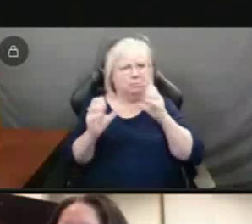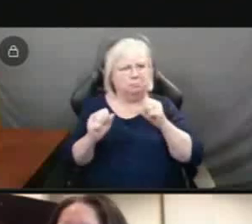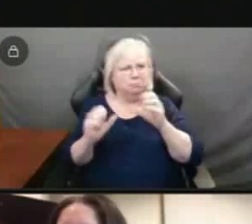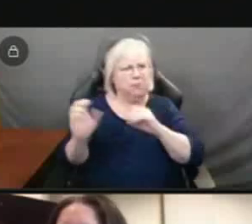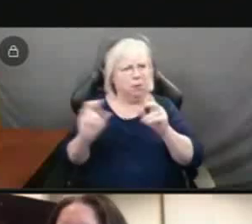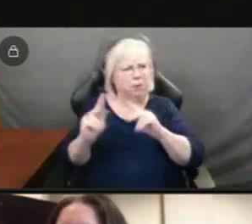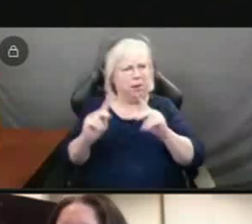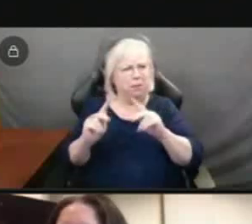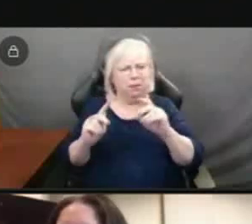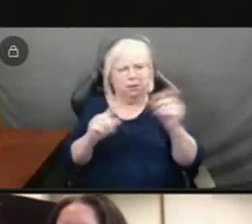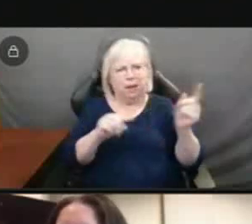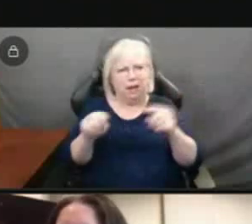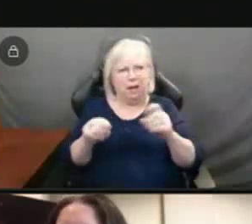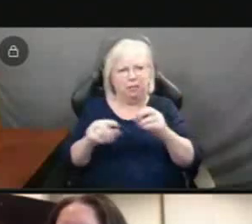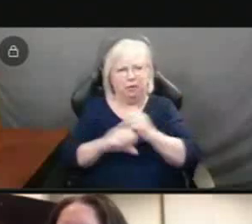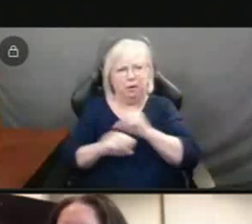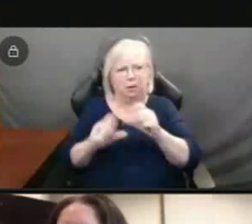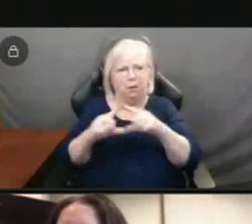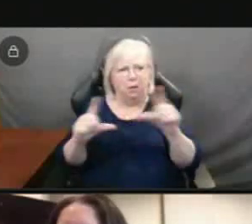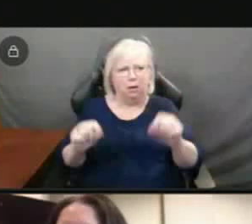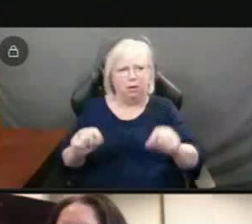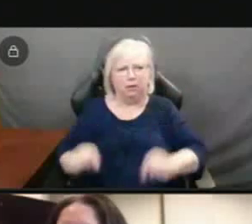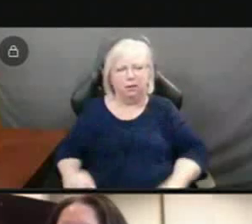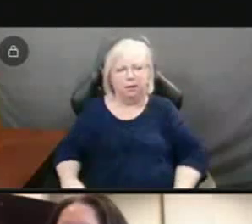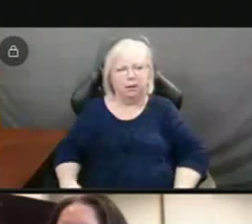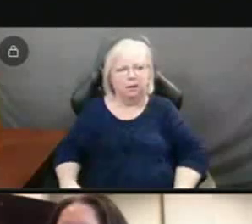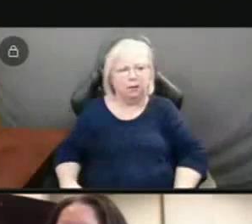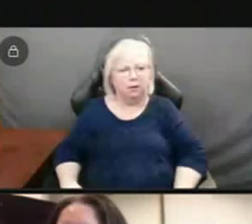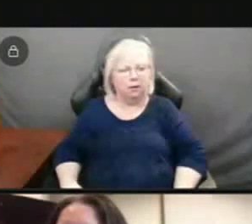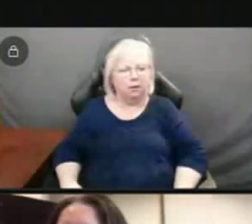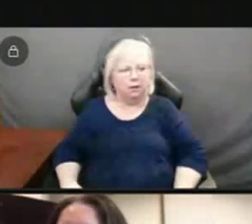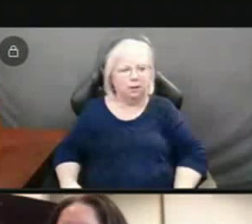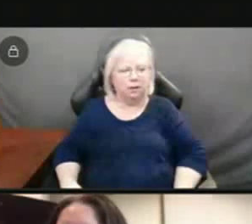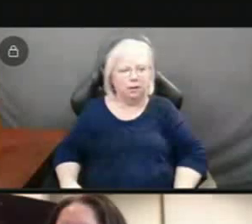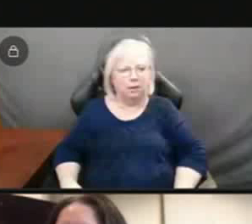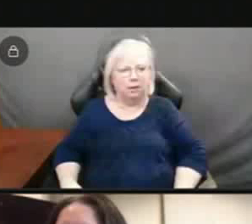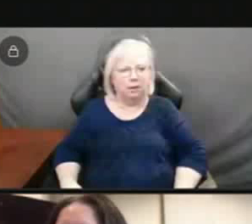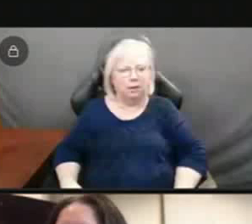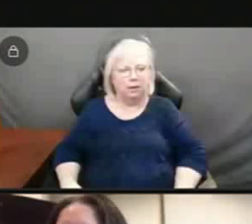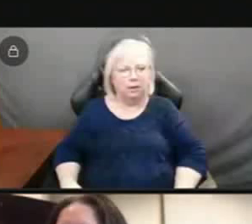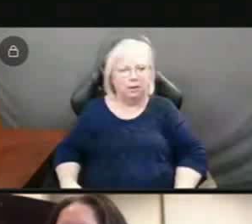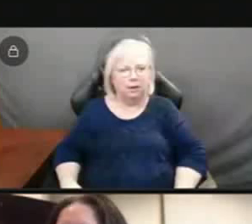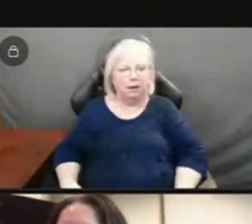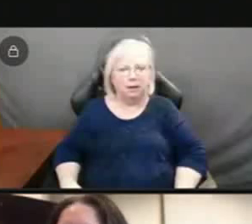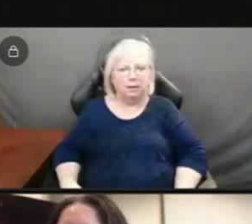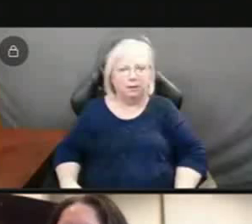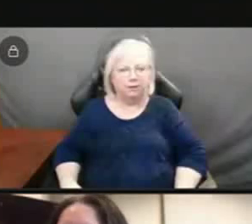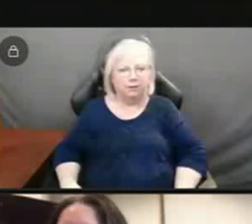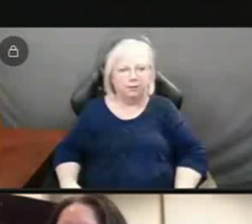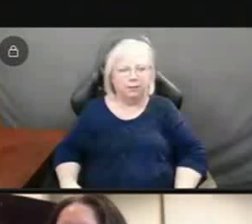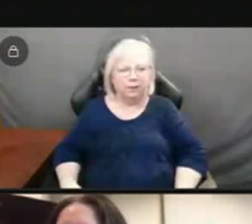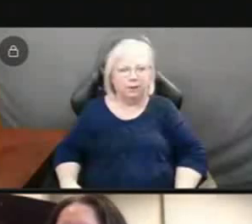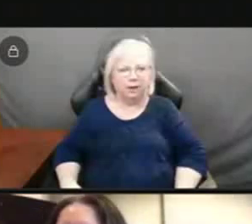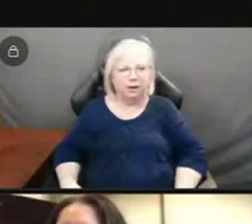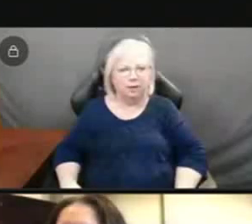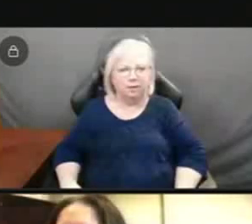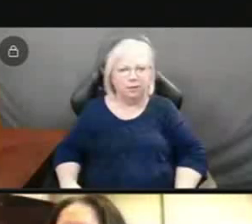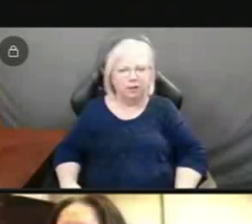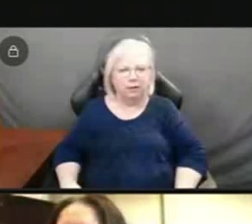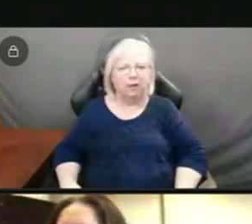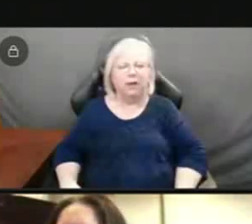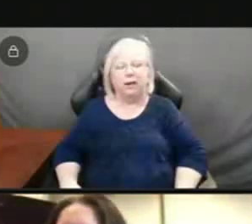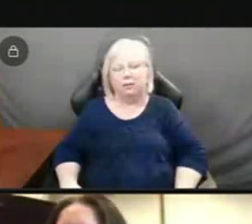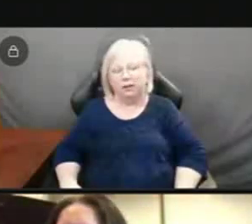cards. Okay, thank you.